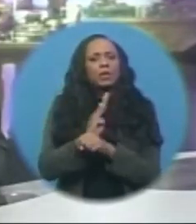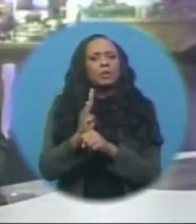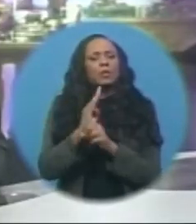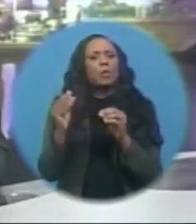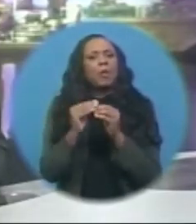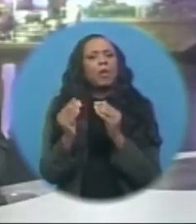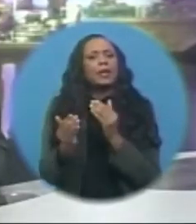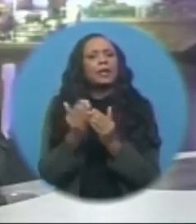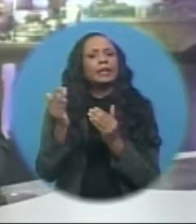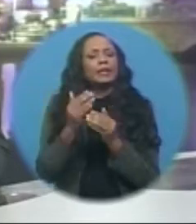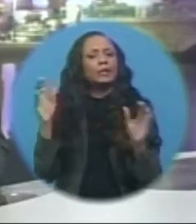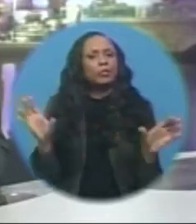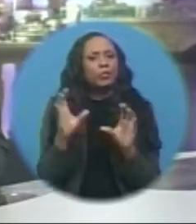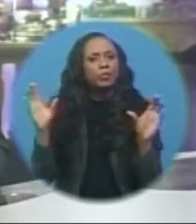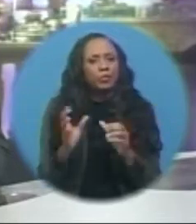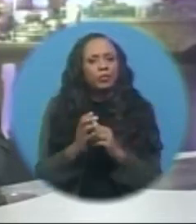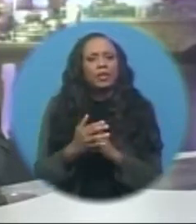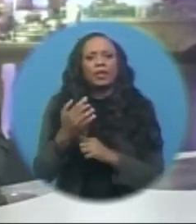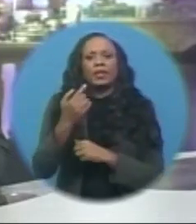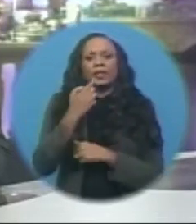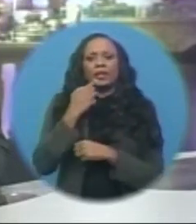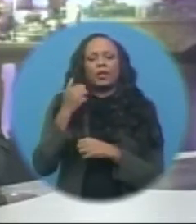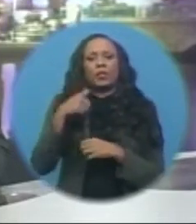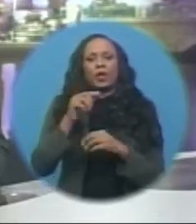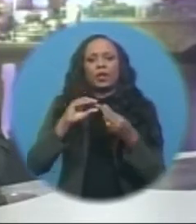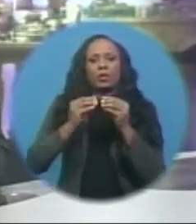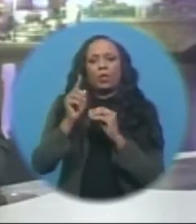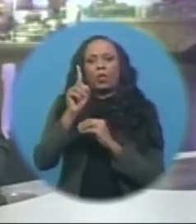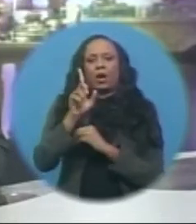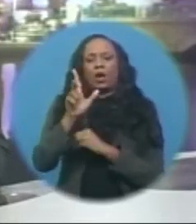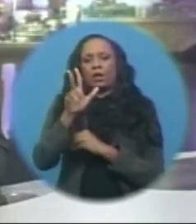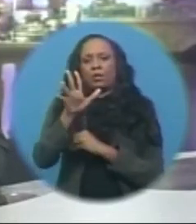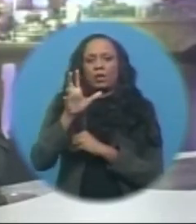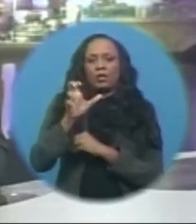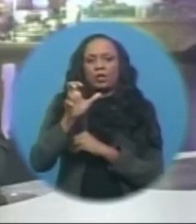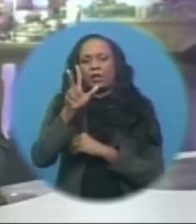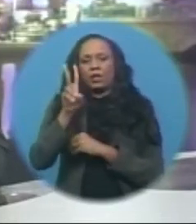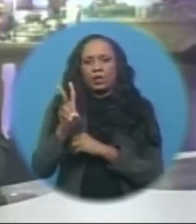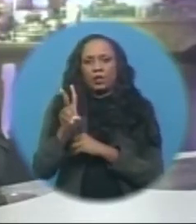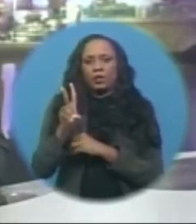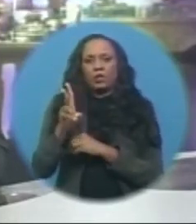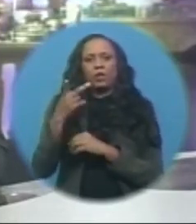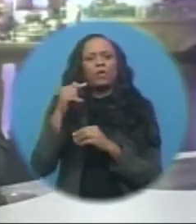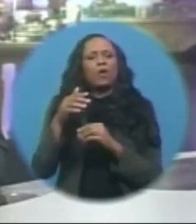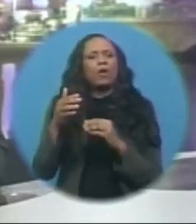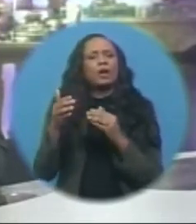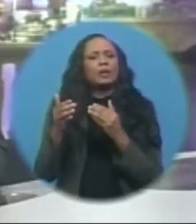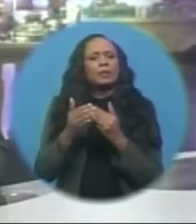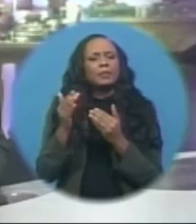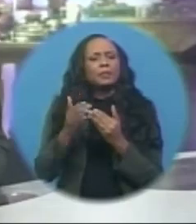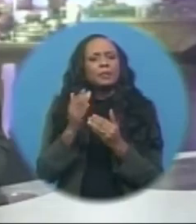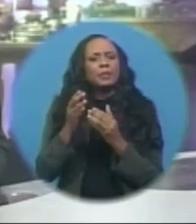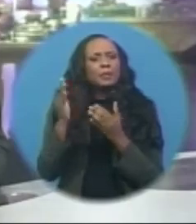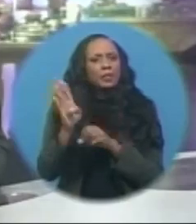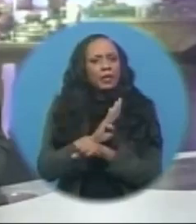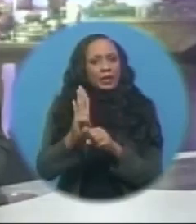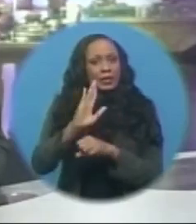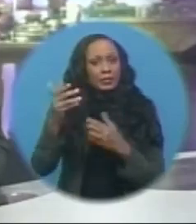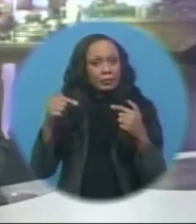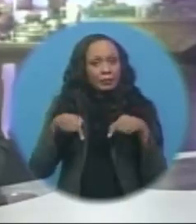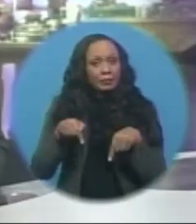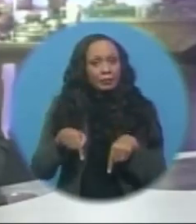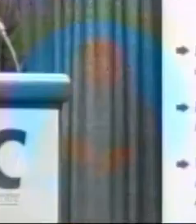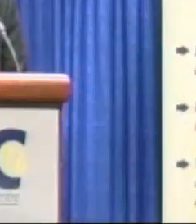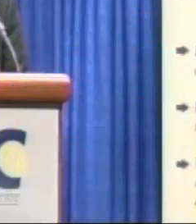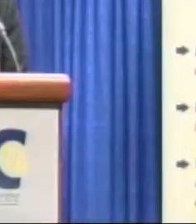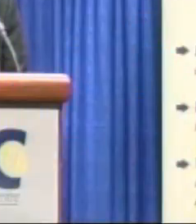report, which has put Barbados at 132 out of 190 countries for the ease of doing business here.